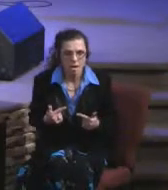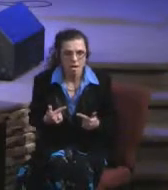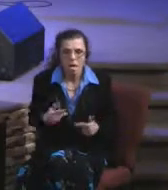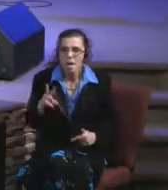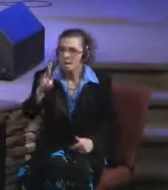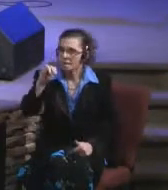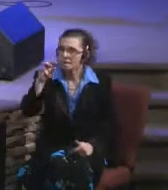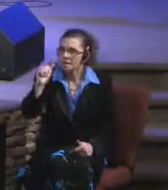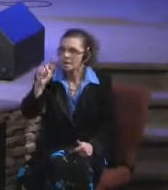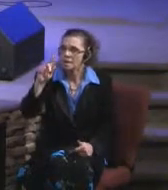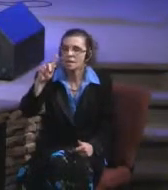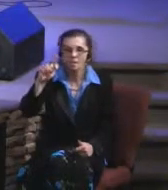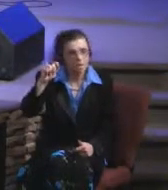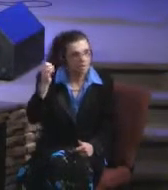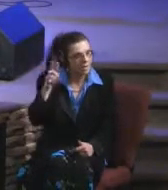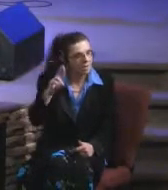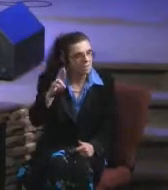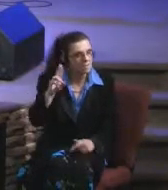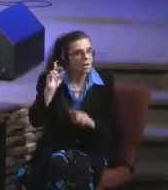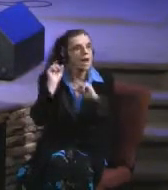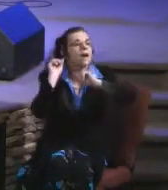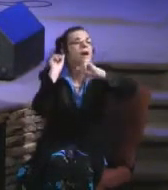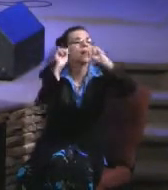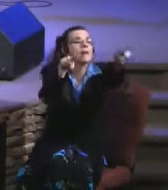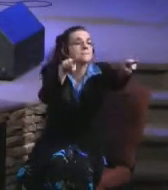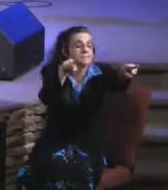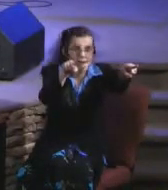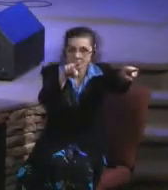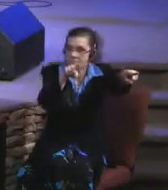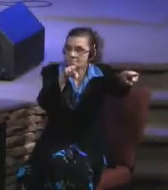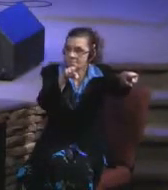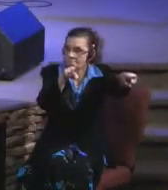matters outside of this little sanctuary.